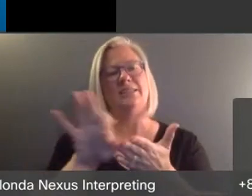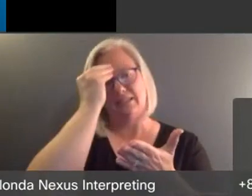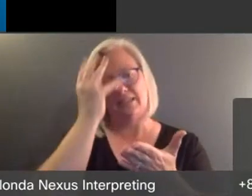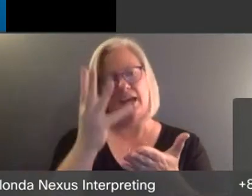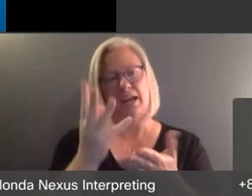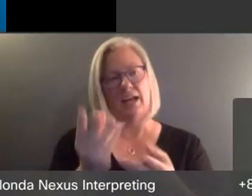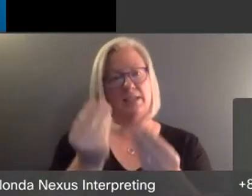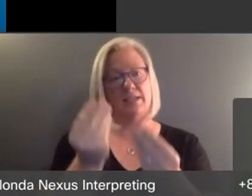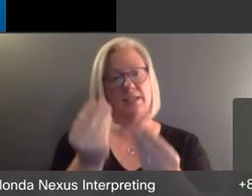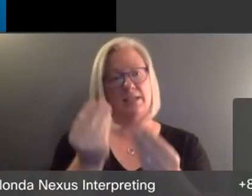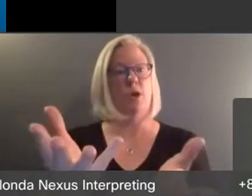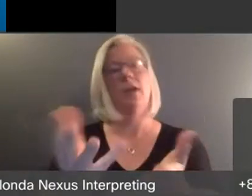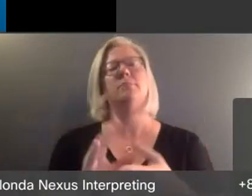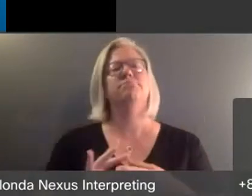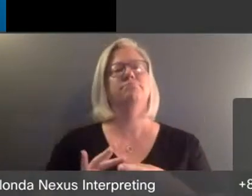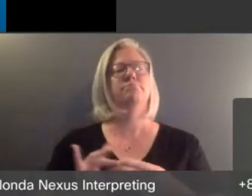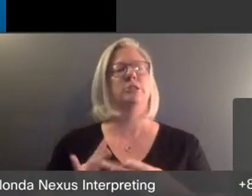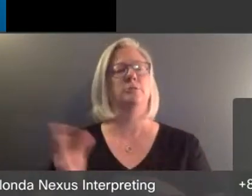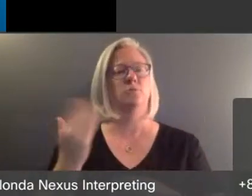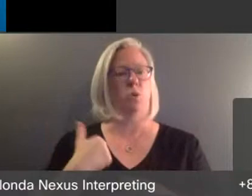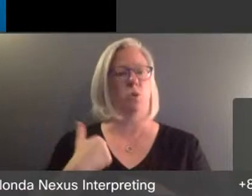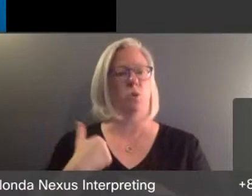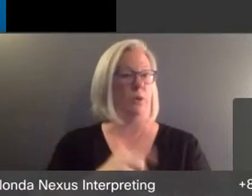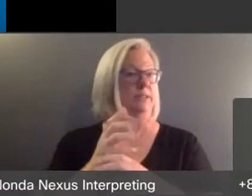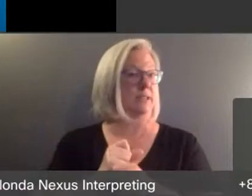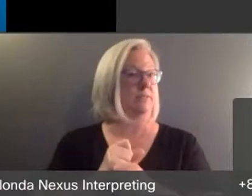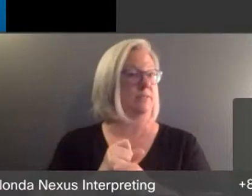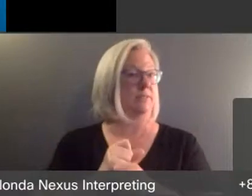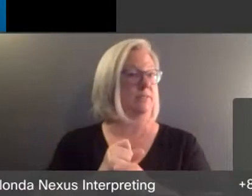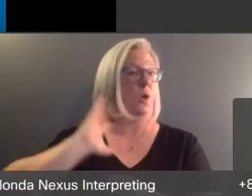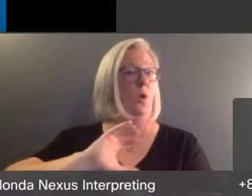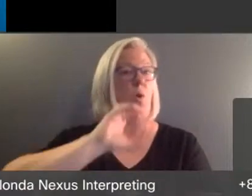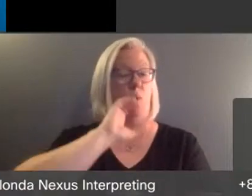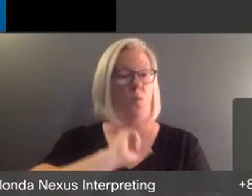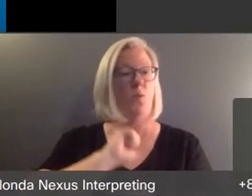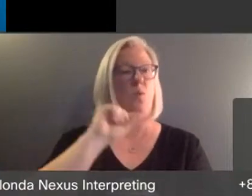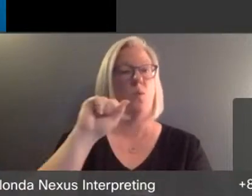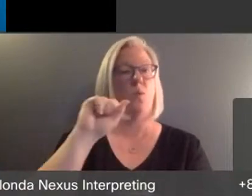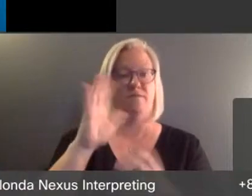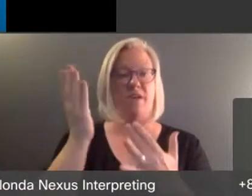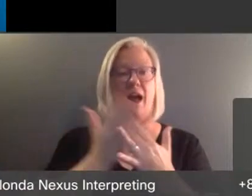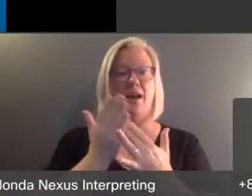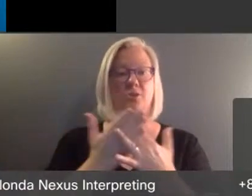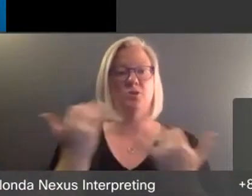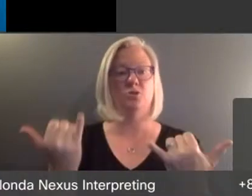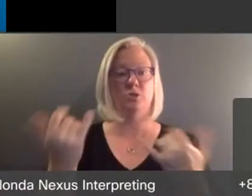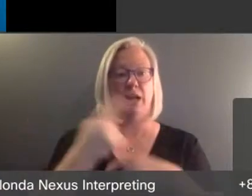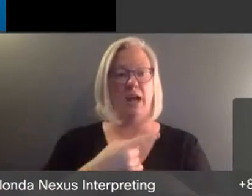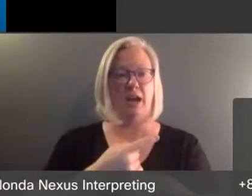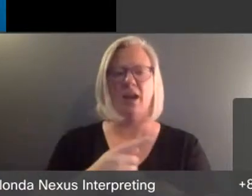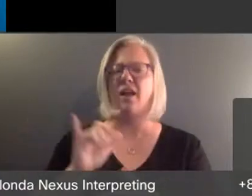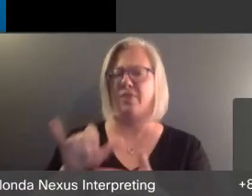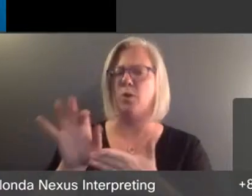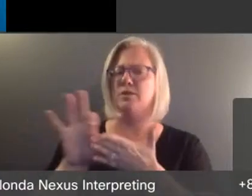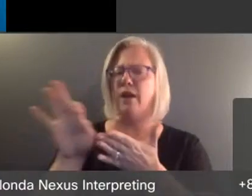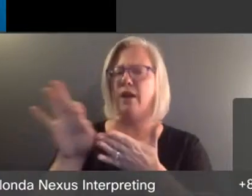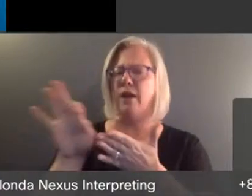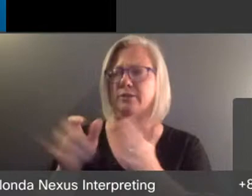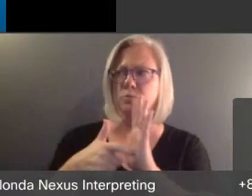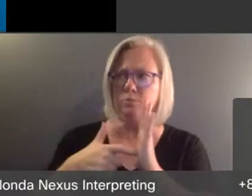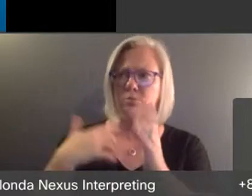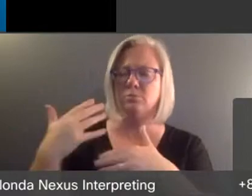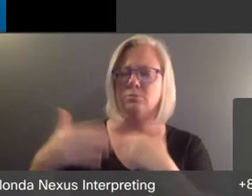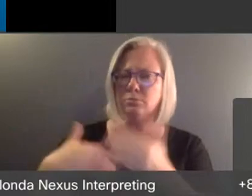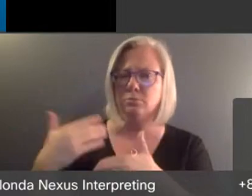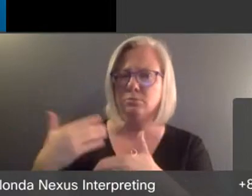As was mentioned earlier, we received the legacy format files today. Those files will take some manipulation to get to the